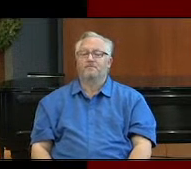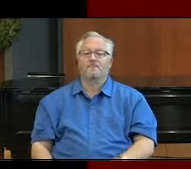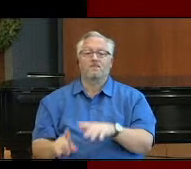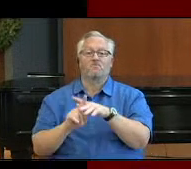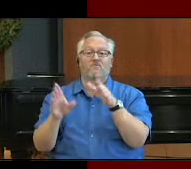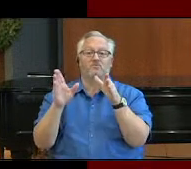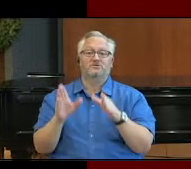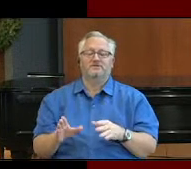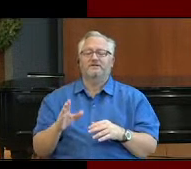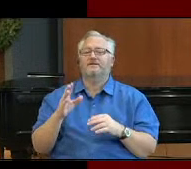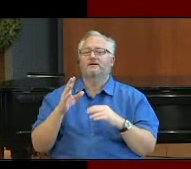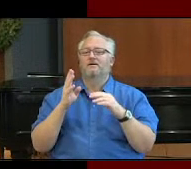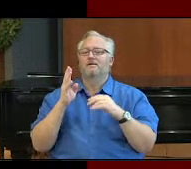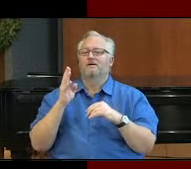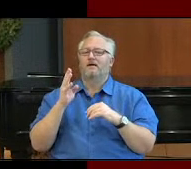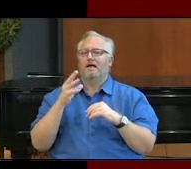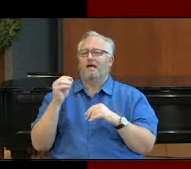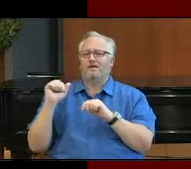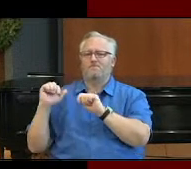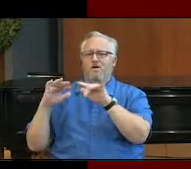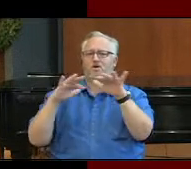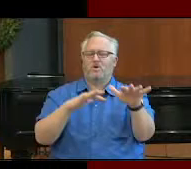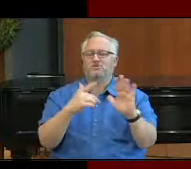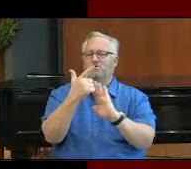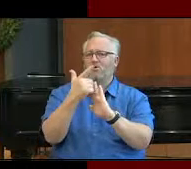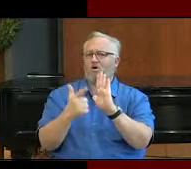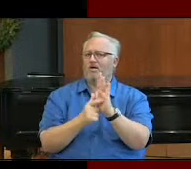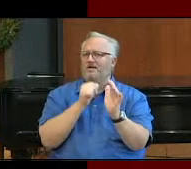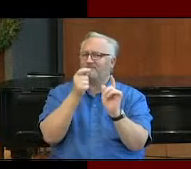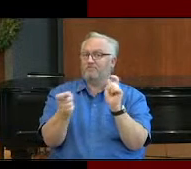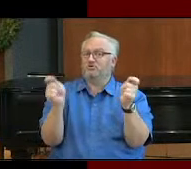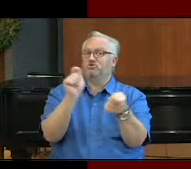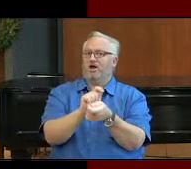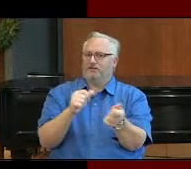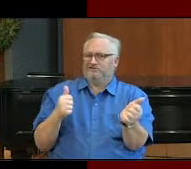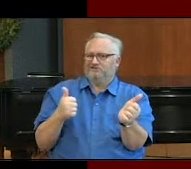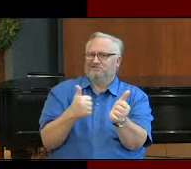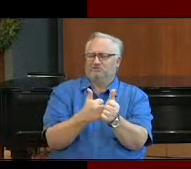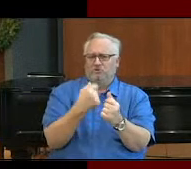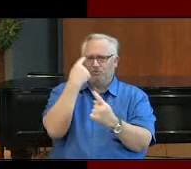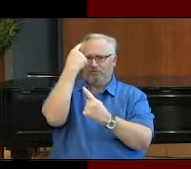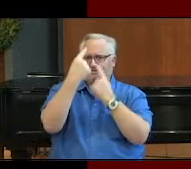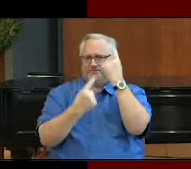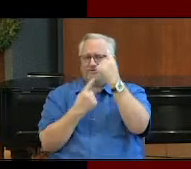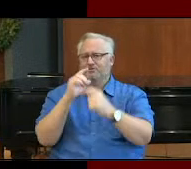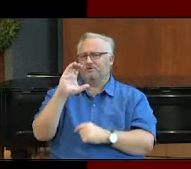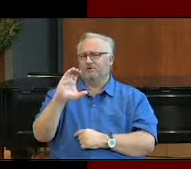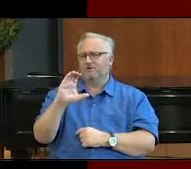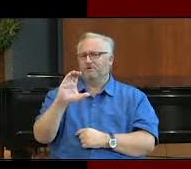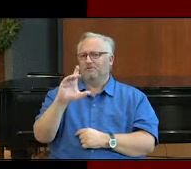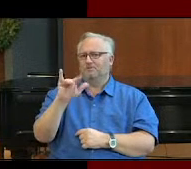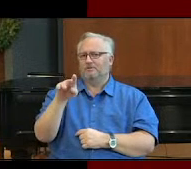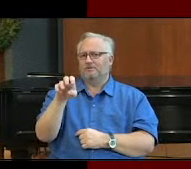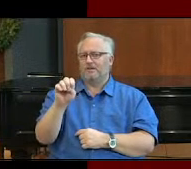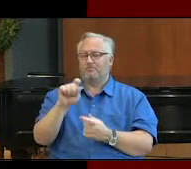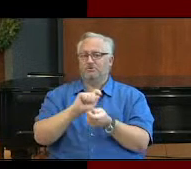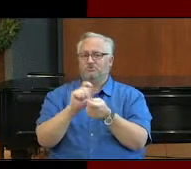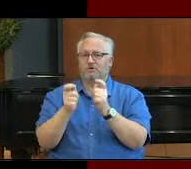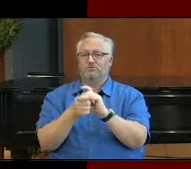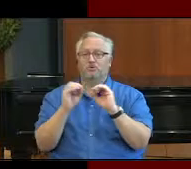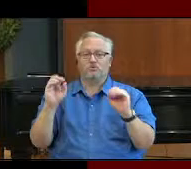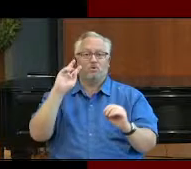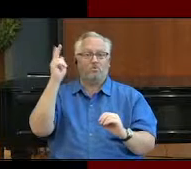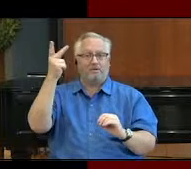Refugee and migration law has not been updated to consider climate change. Furthermore, there is no political appetite